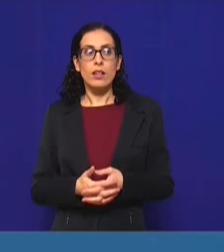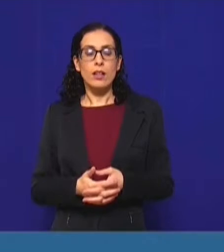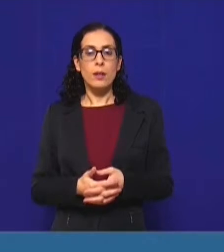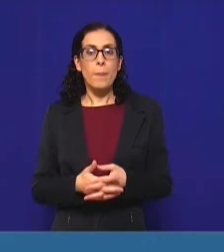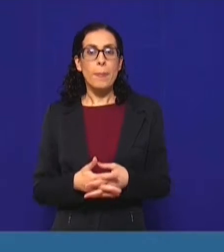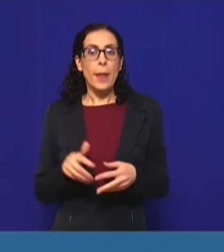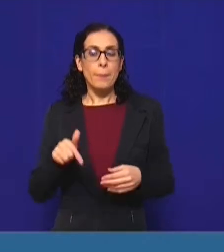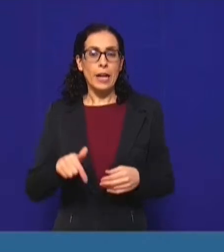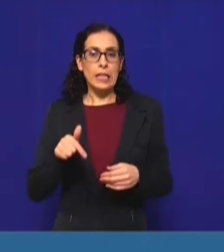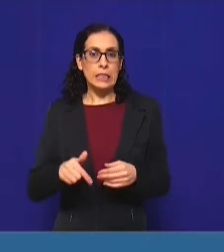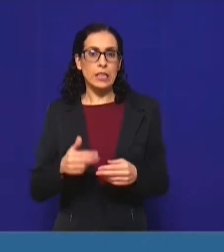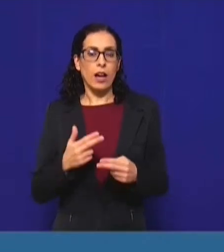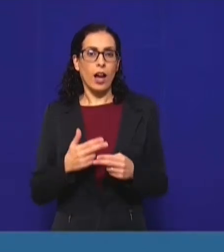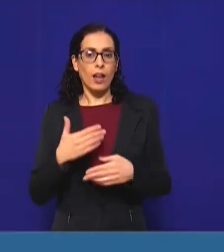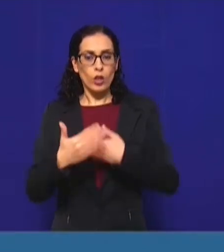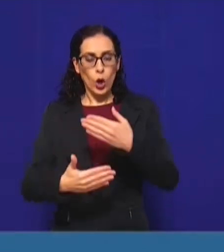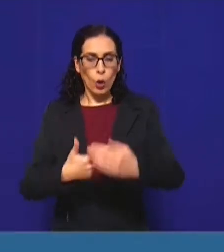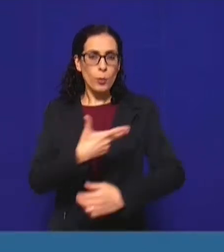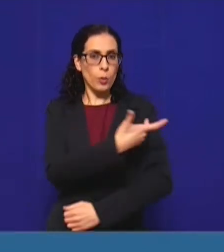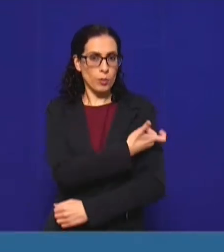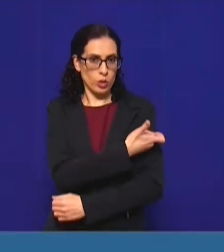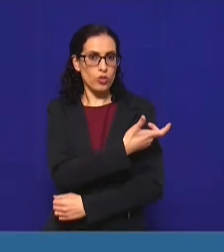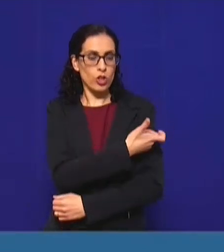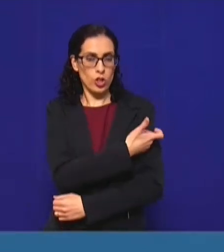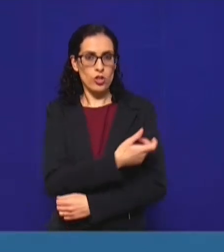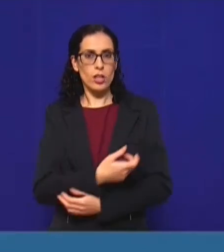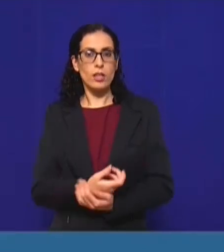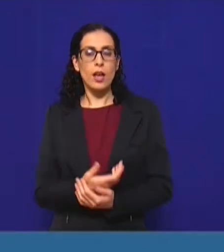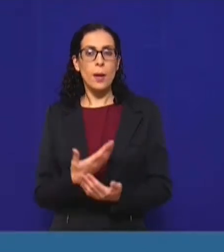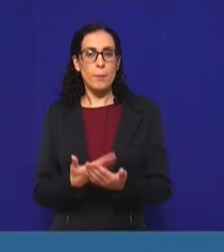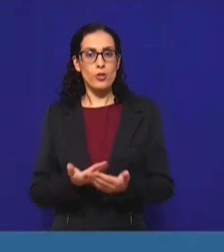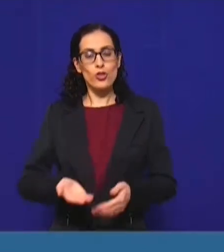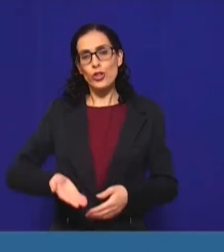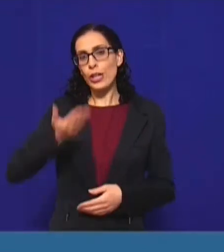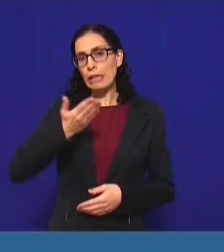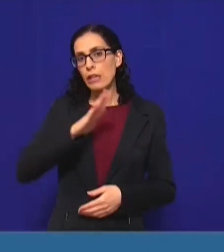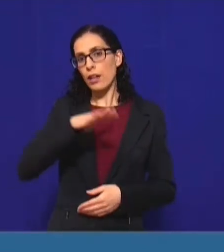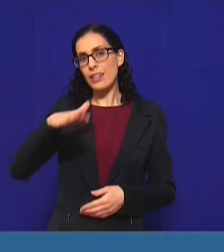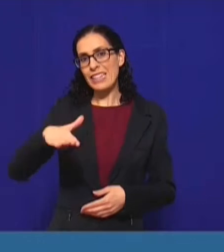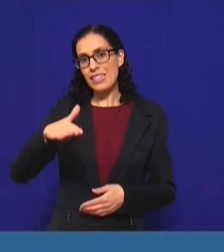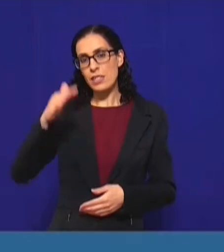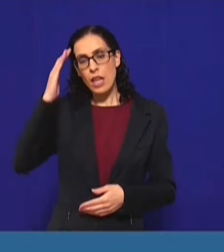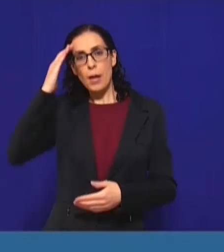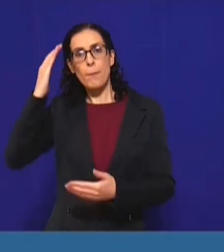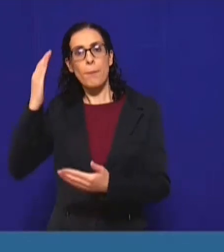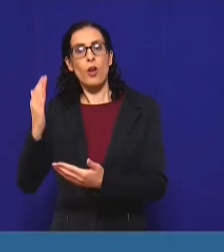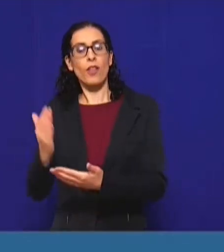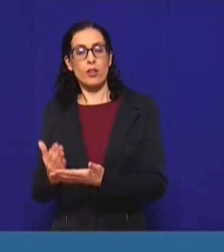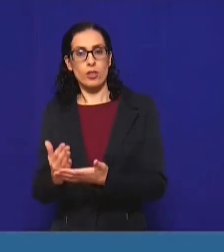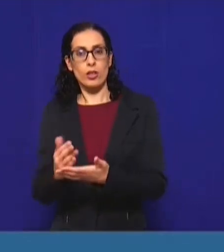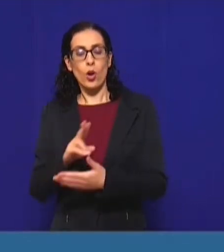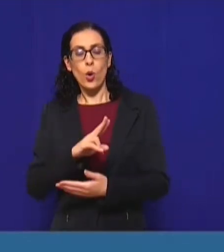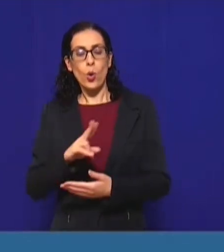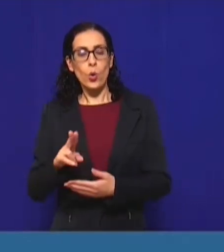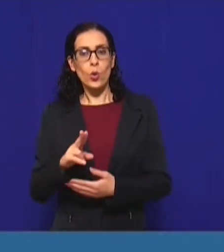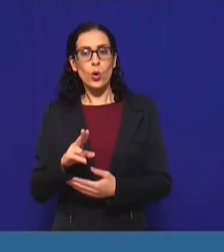bil-rollout tagħna tal-vaccination biex dejjem ikollna iktar nies li huma protetti u anka għadna għaddejjin